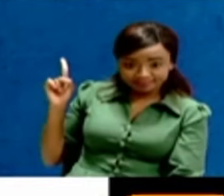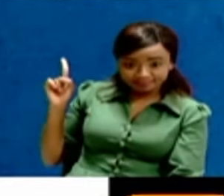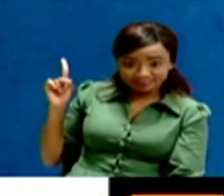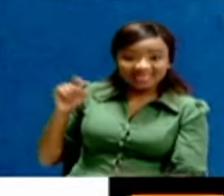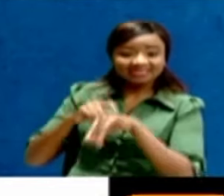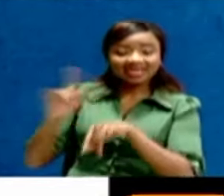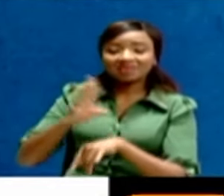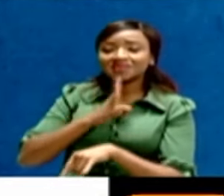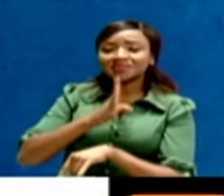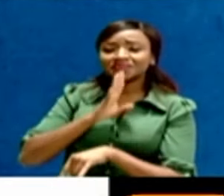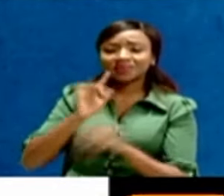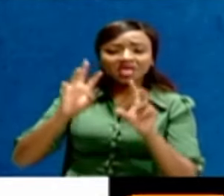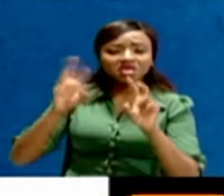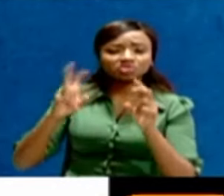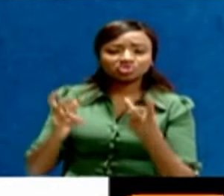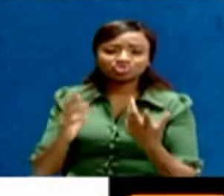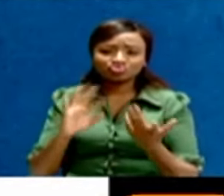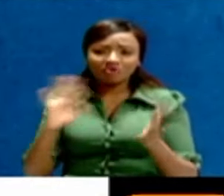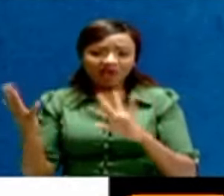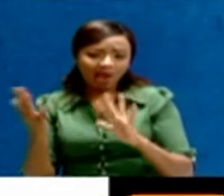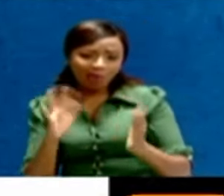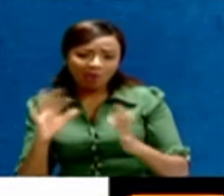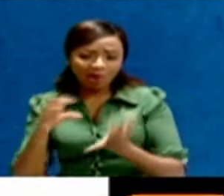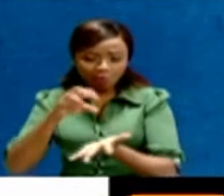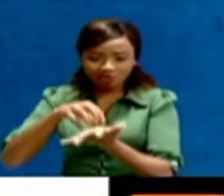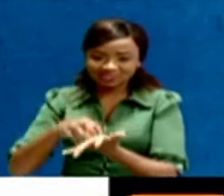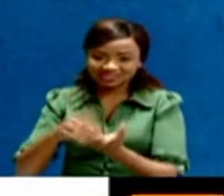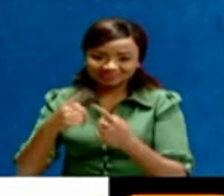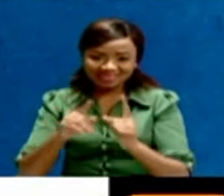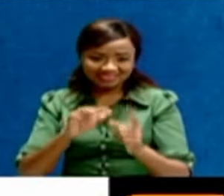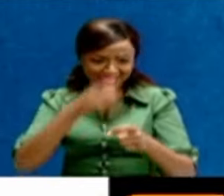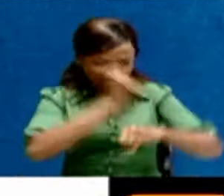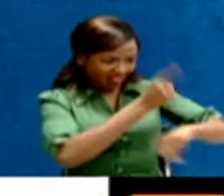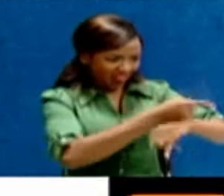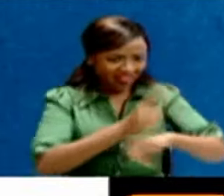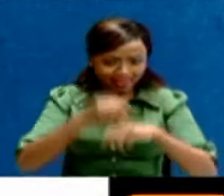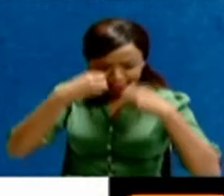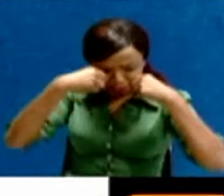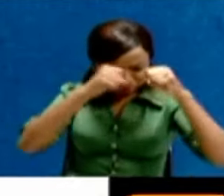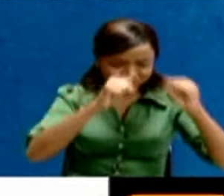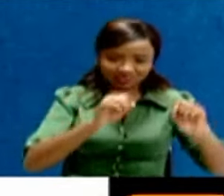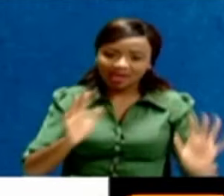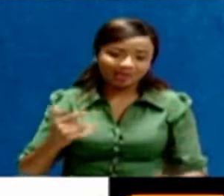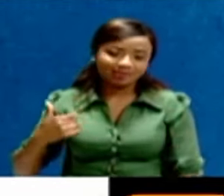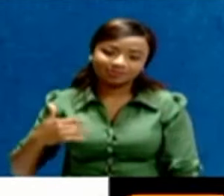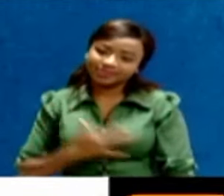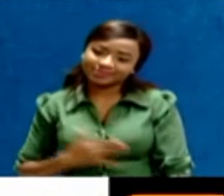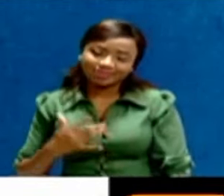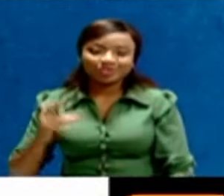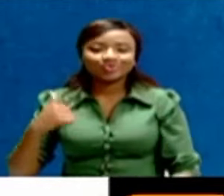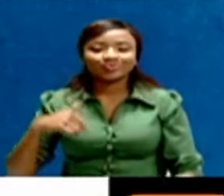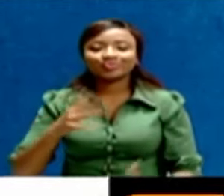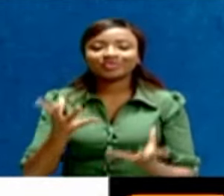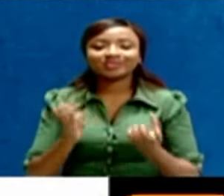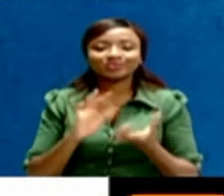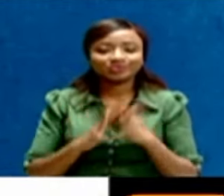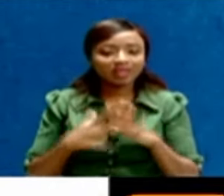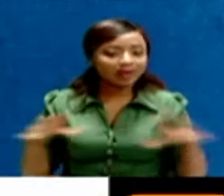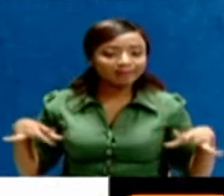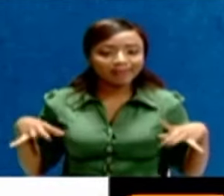on the issue of content, but not the issue of intimidation. I think we need to grow. We have come up with age as a